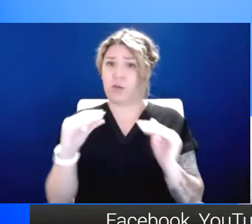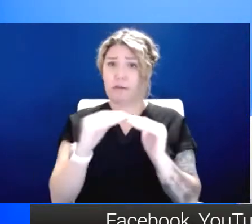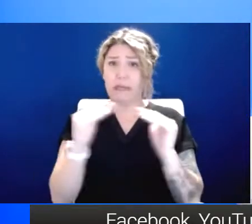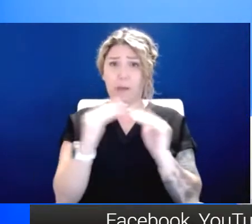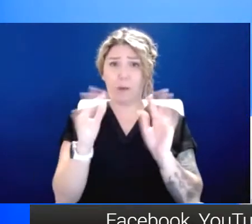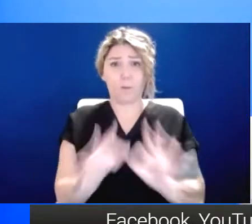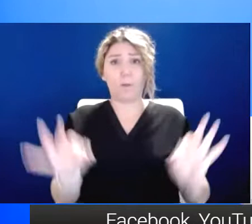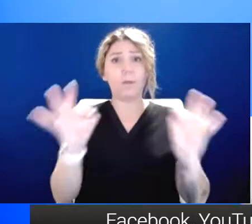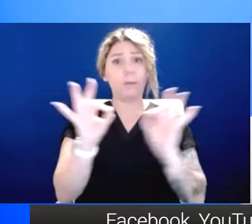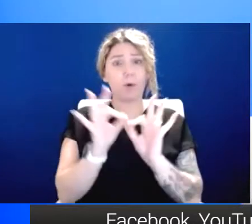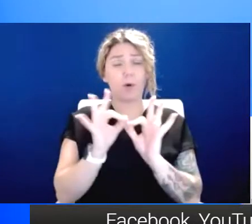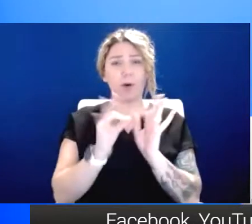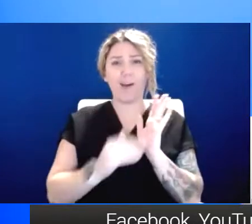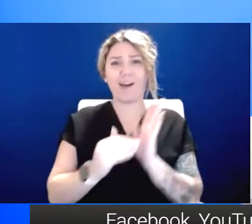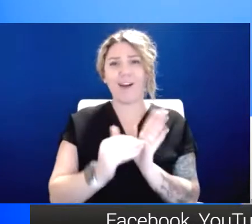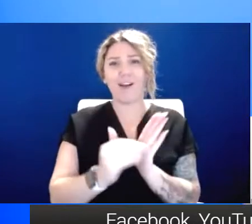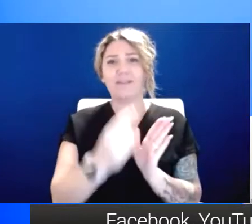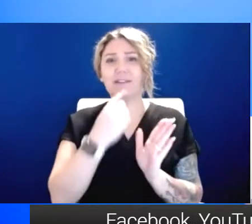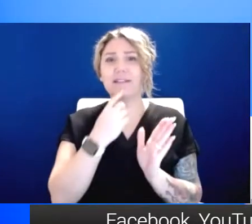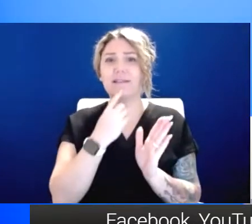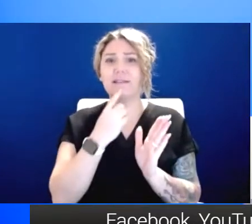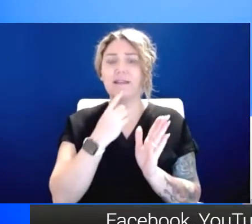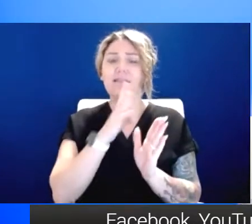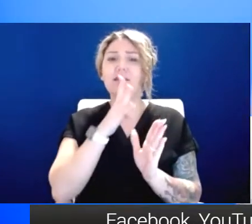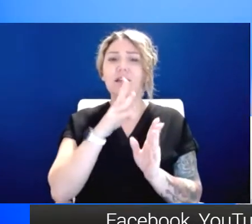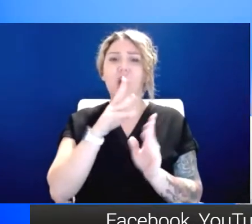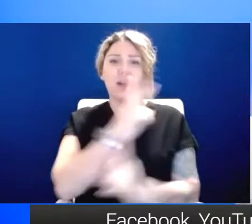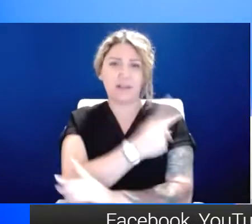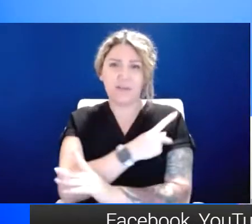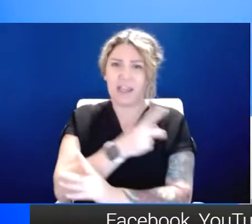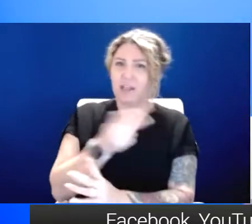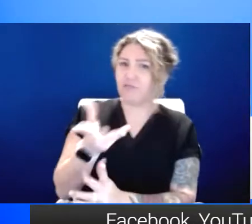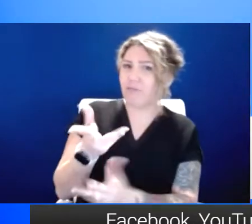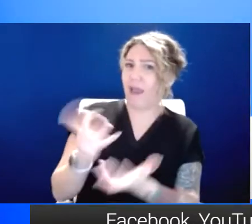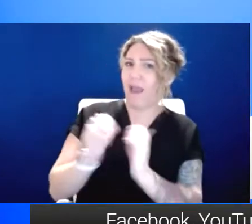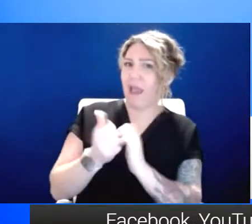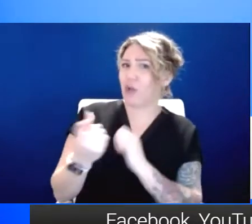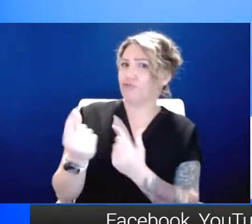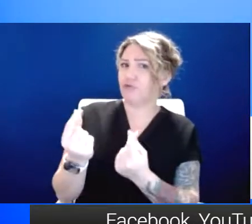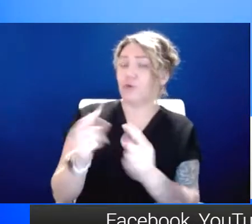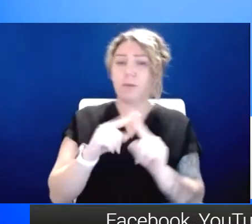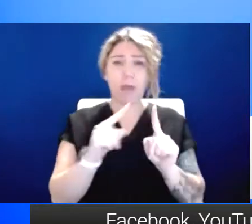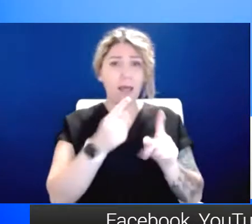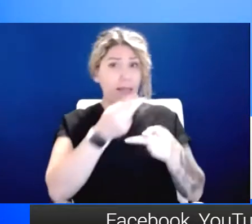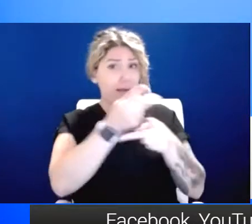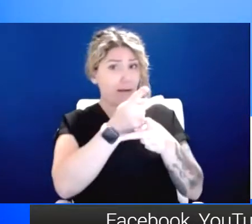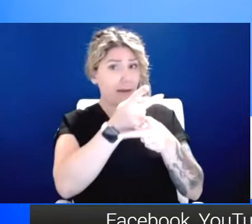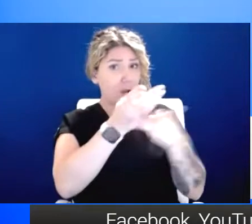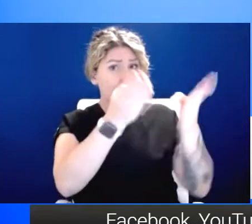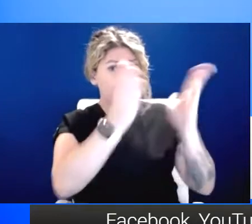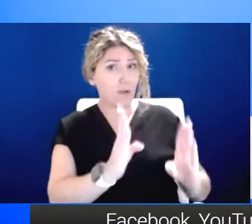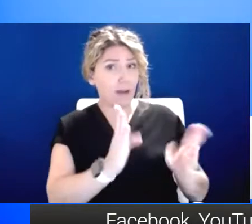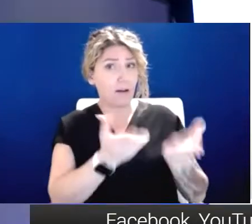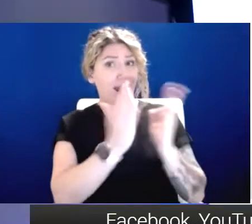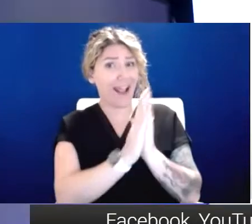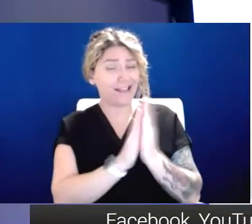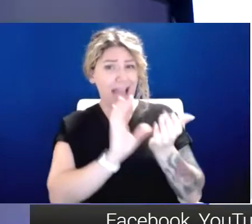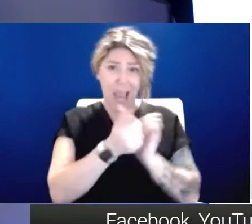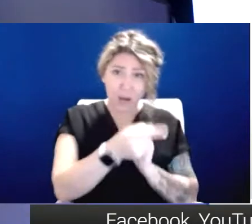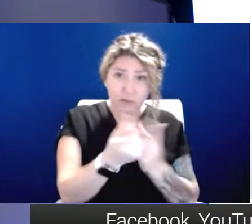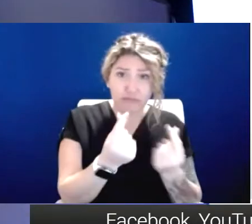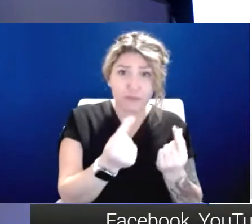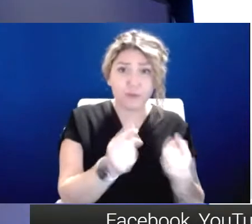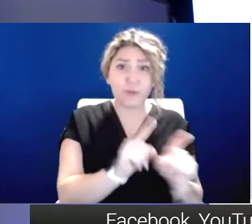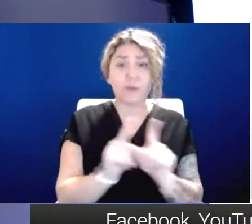often say, often we talk to the patient, how are you doing? We should also ask the caregiver, how are you doing, taking care of the person. I want to bring